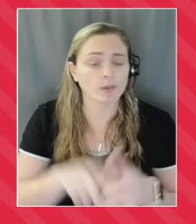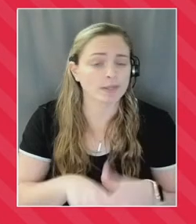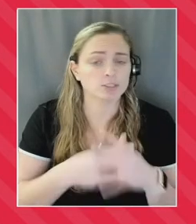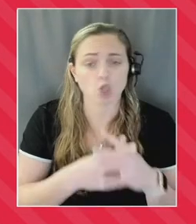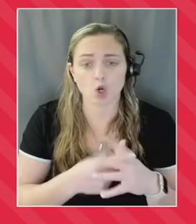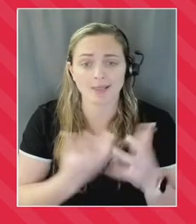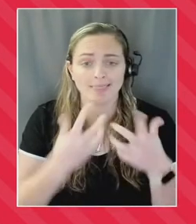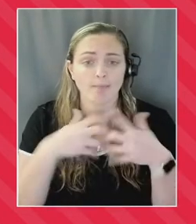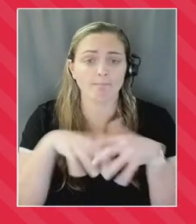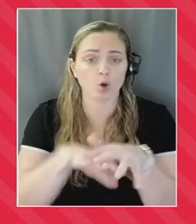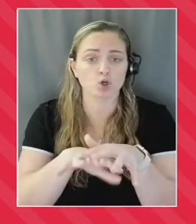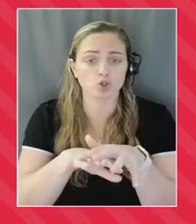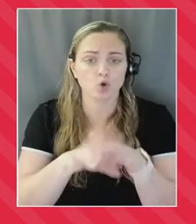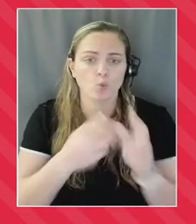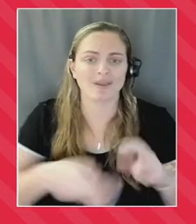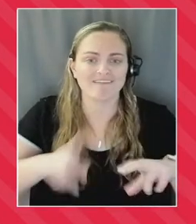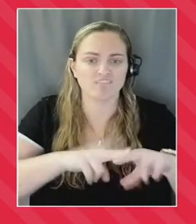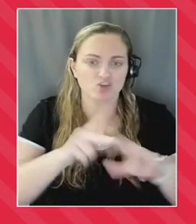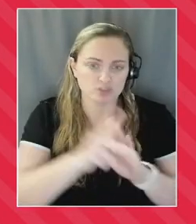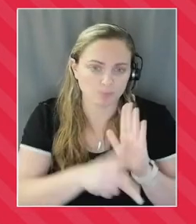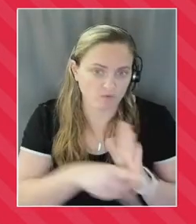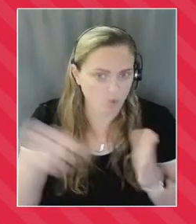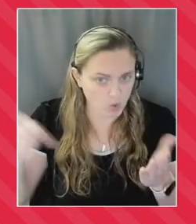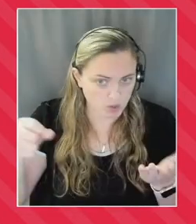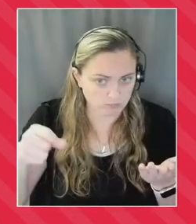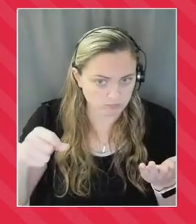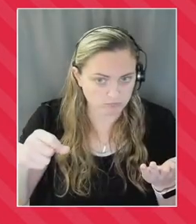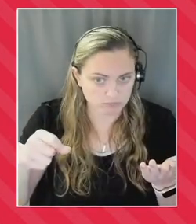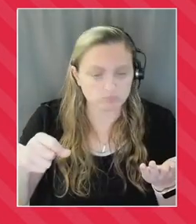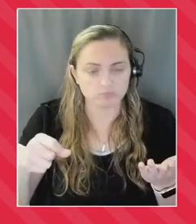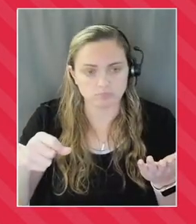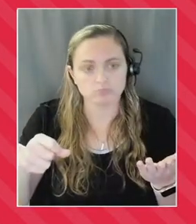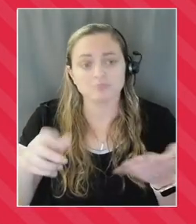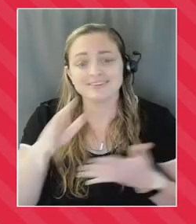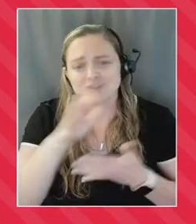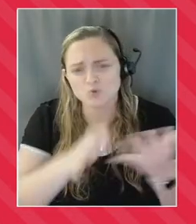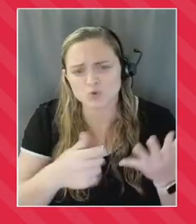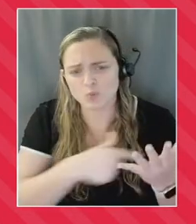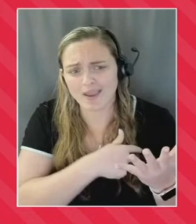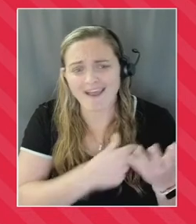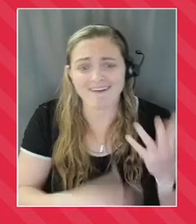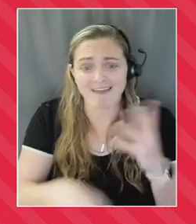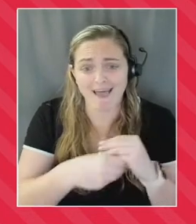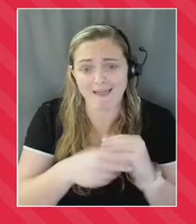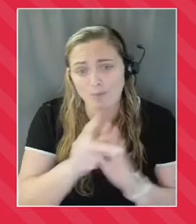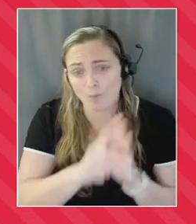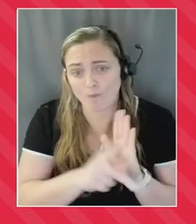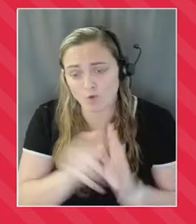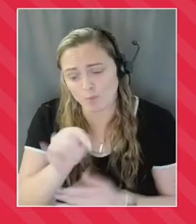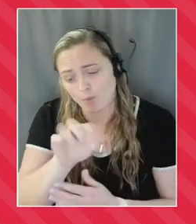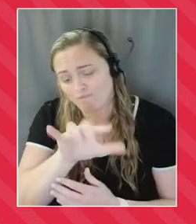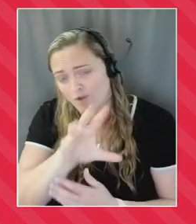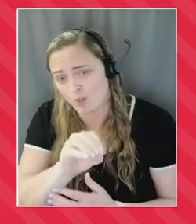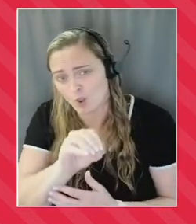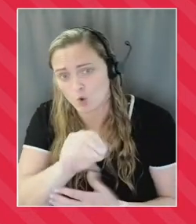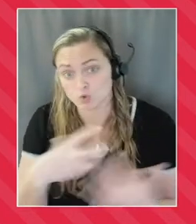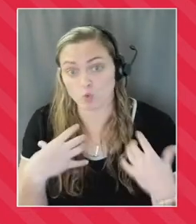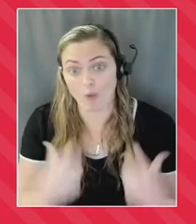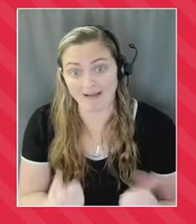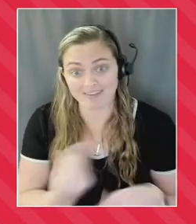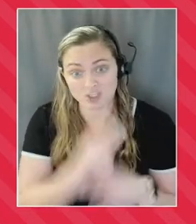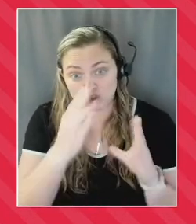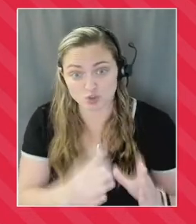we've increased the portfolio. So we've done it in a way where the choices that we've made on adding the portfolio have been healthy consumer choices. So in some